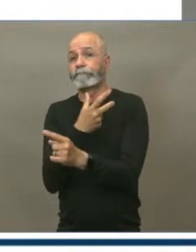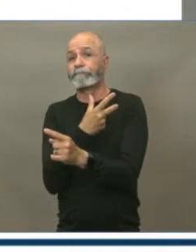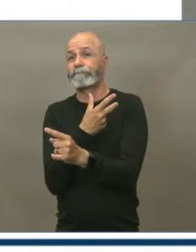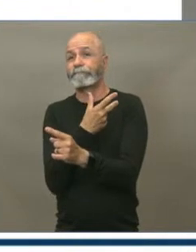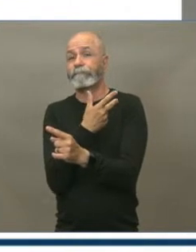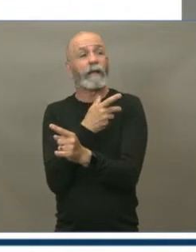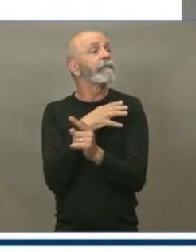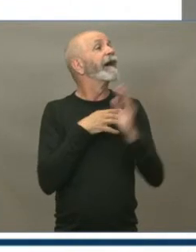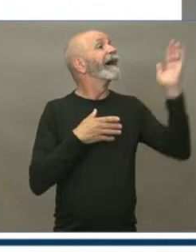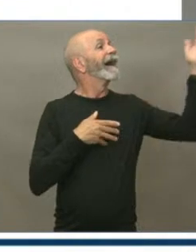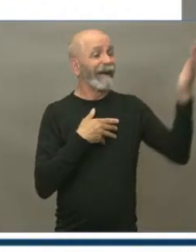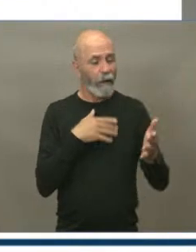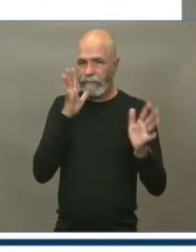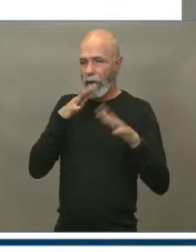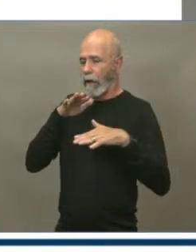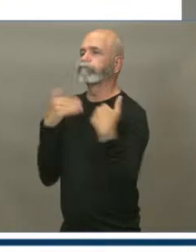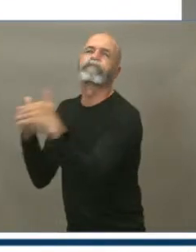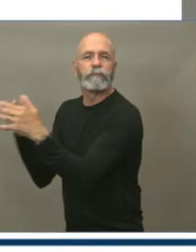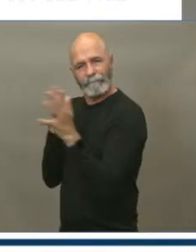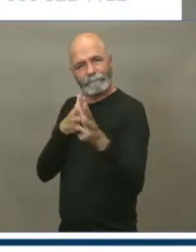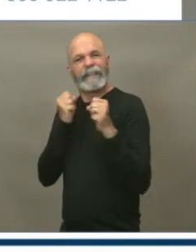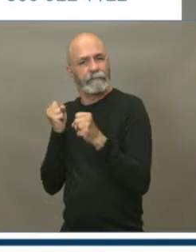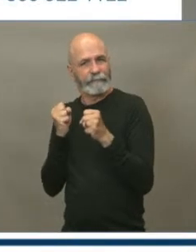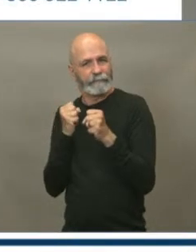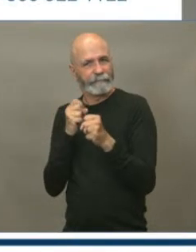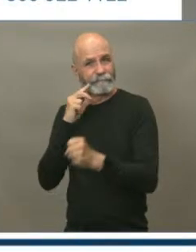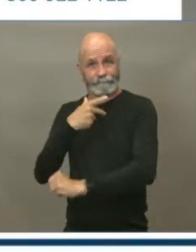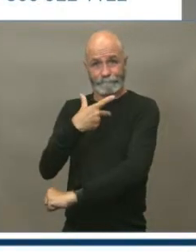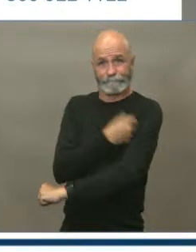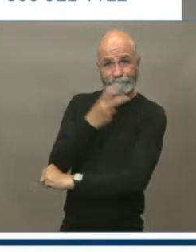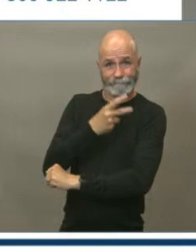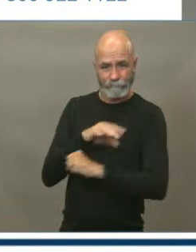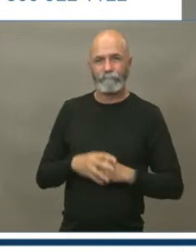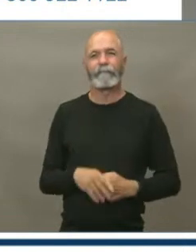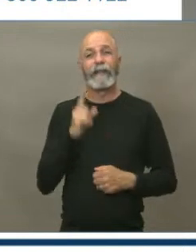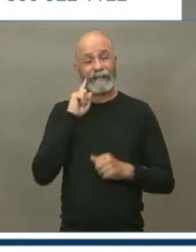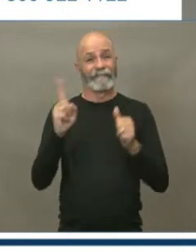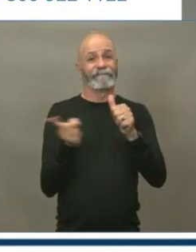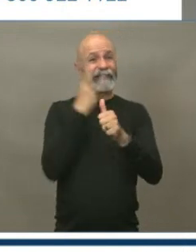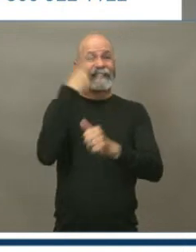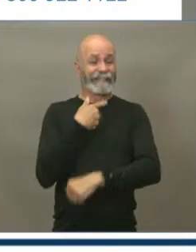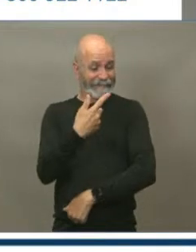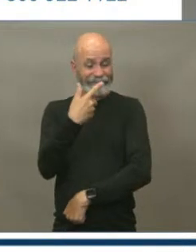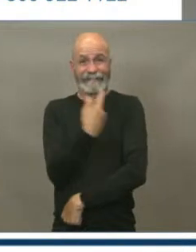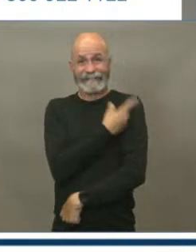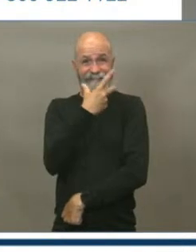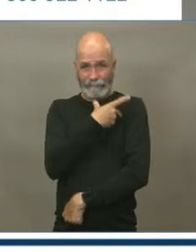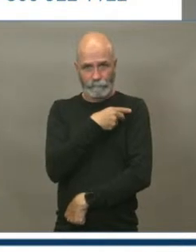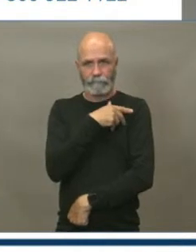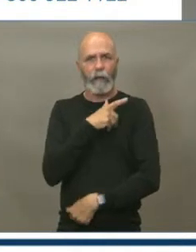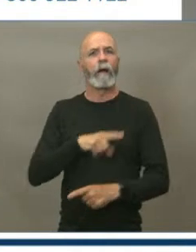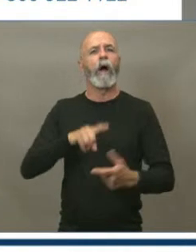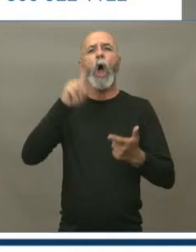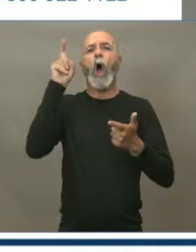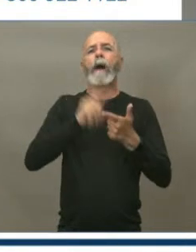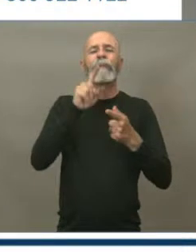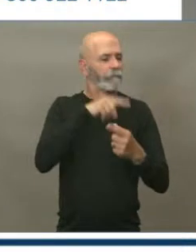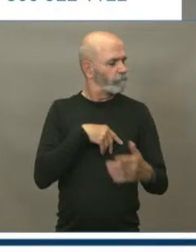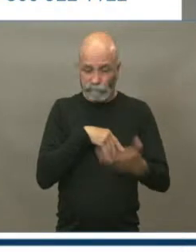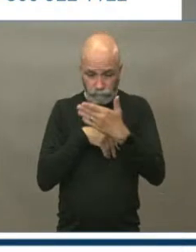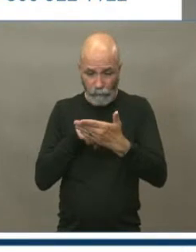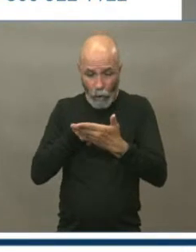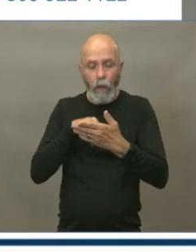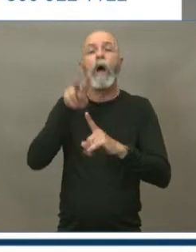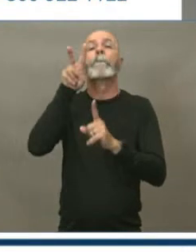dose appointments are automatically booked 105 days after the first dose appointment, but we may be able to move that timeline